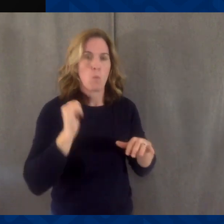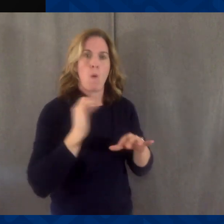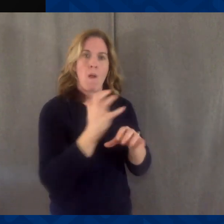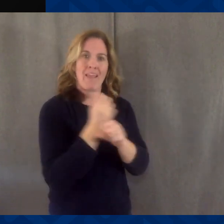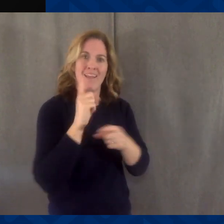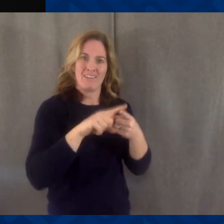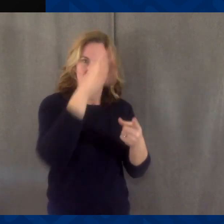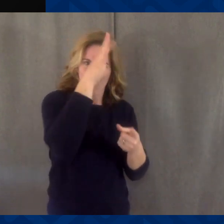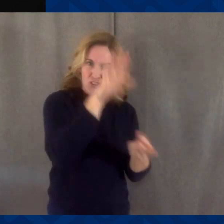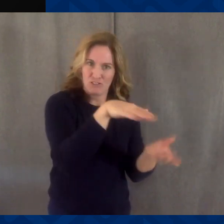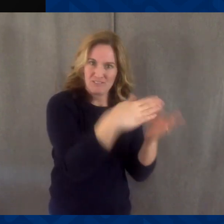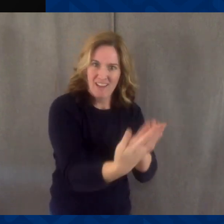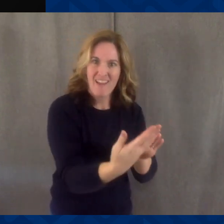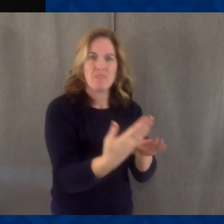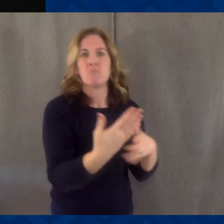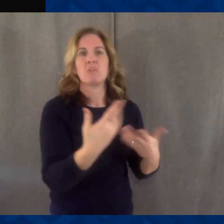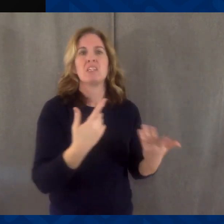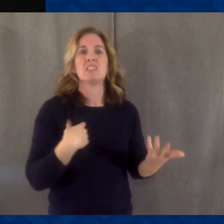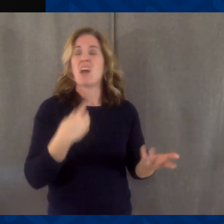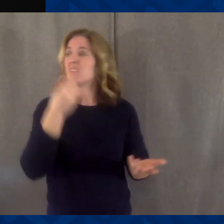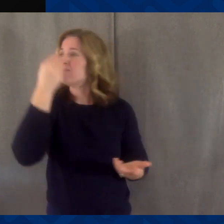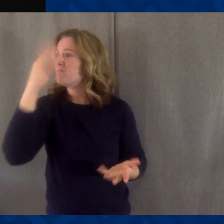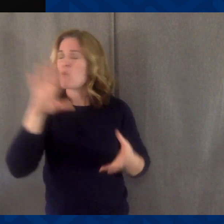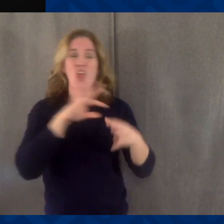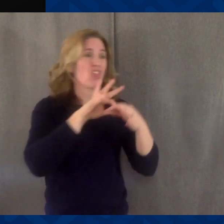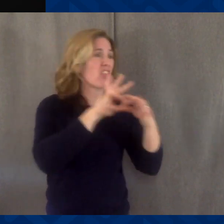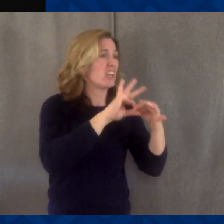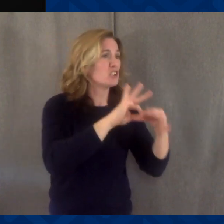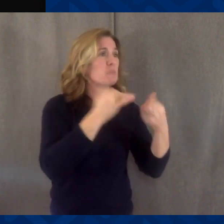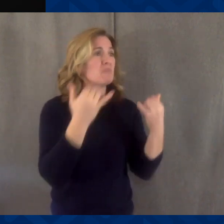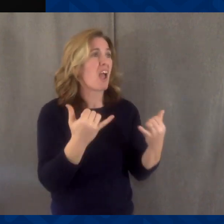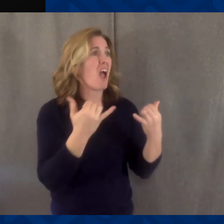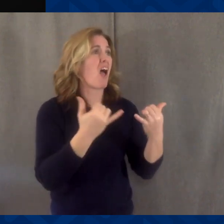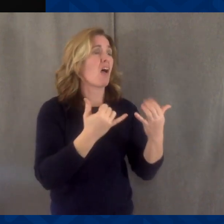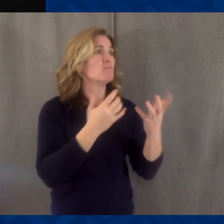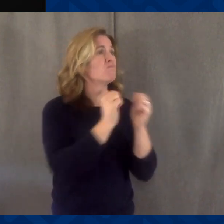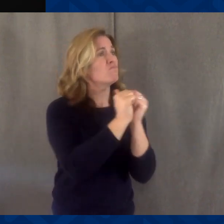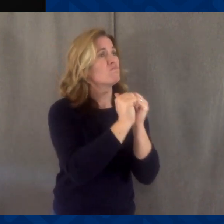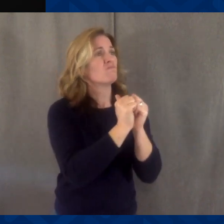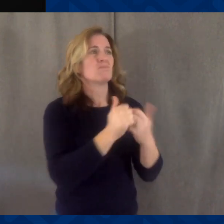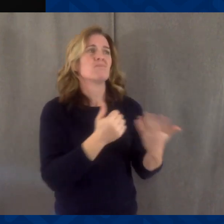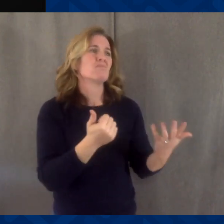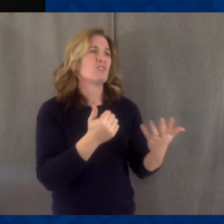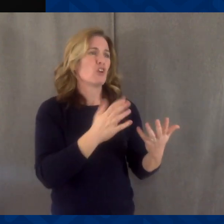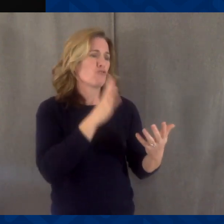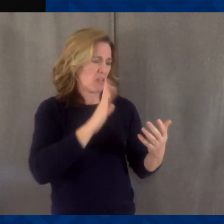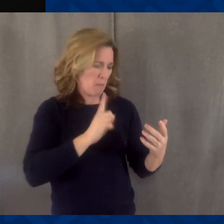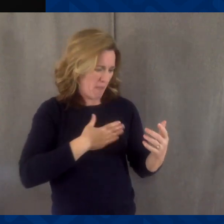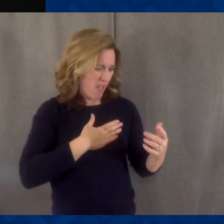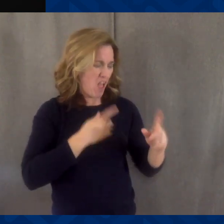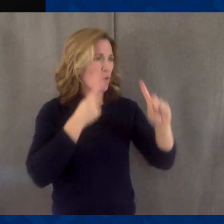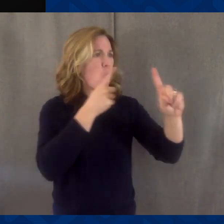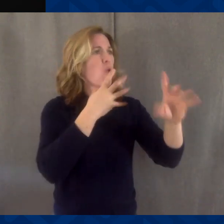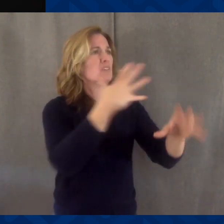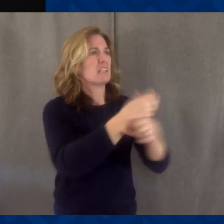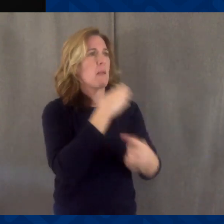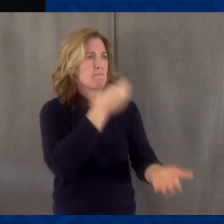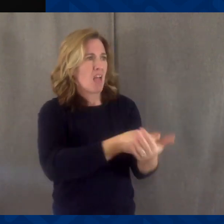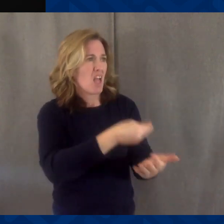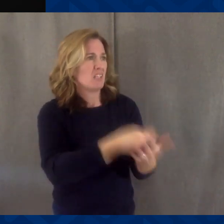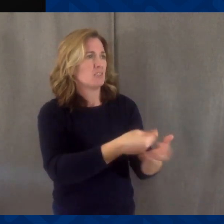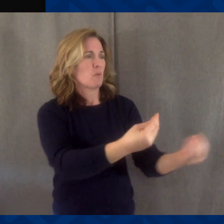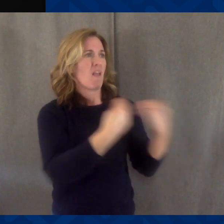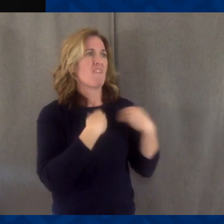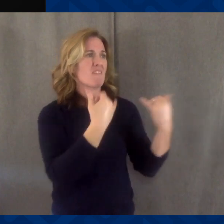son says to the father, I don't care about a relationship with you. You're simply a means to an end for me, so give me my stuff